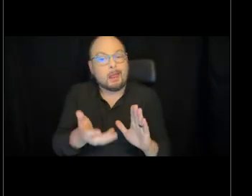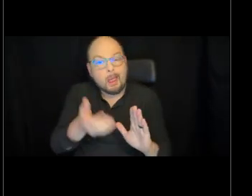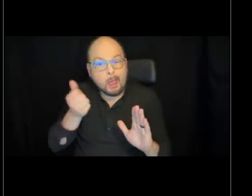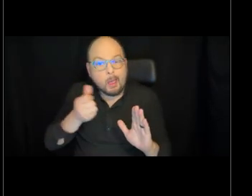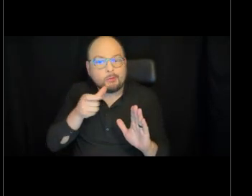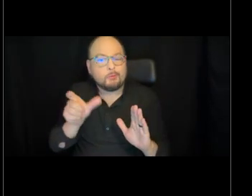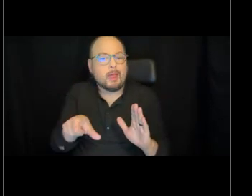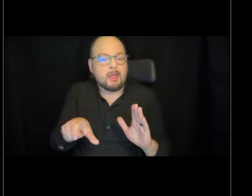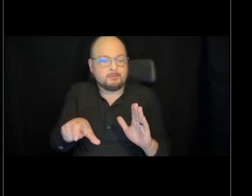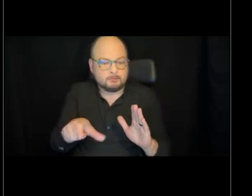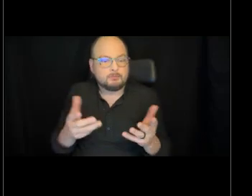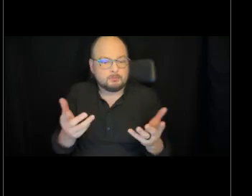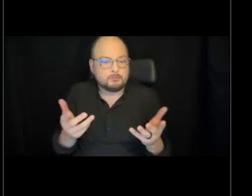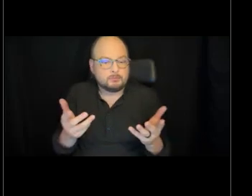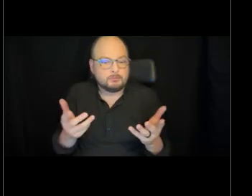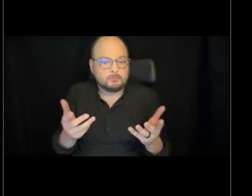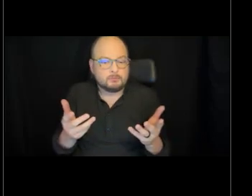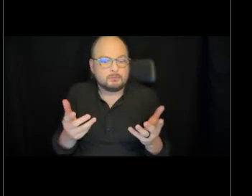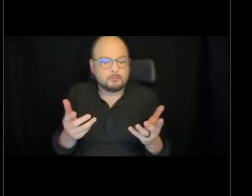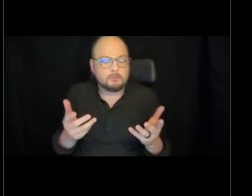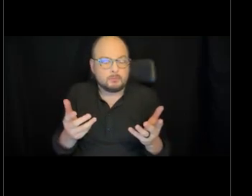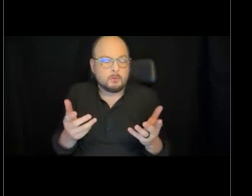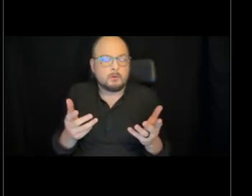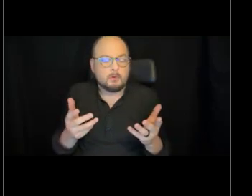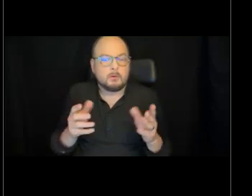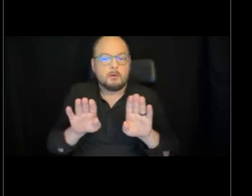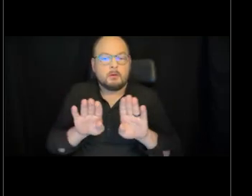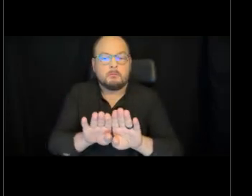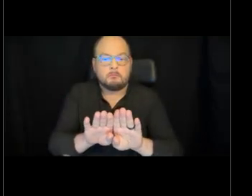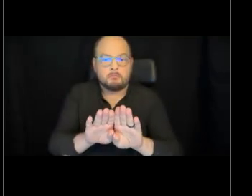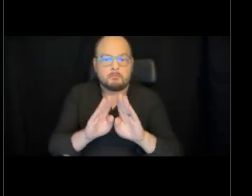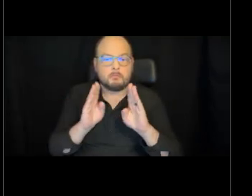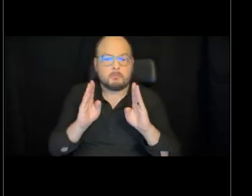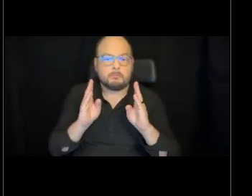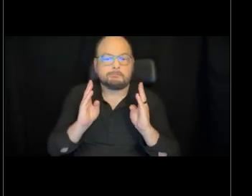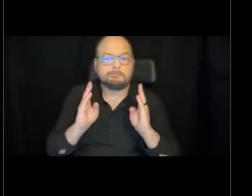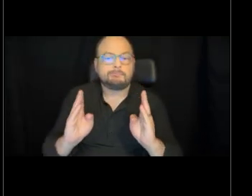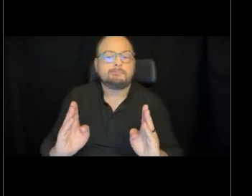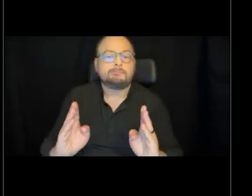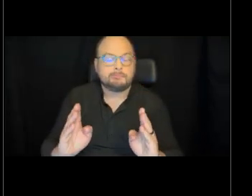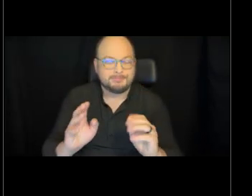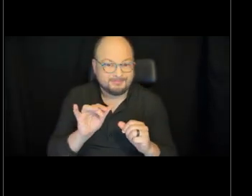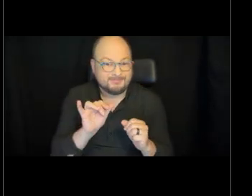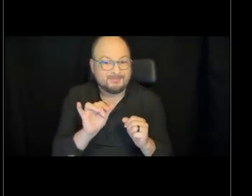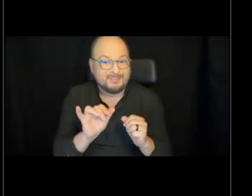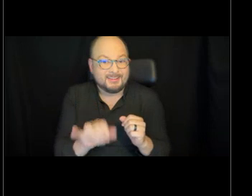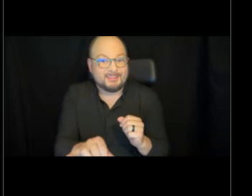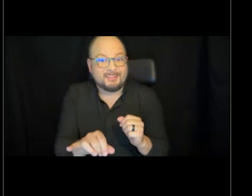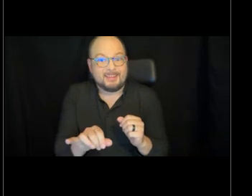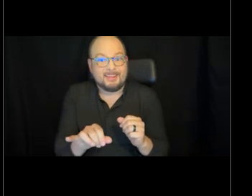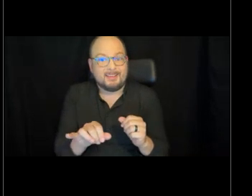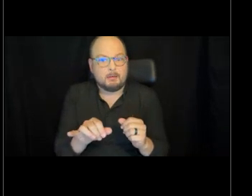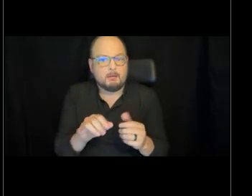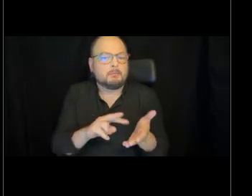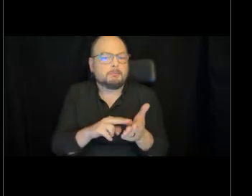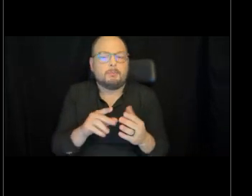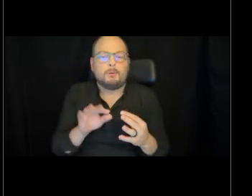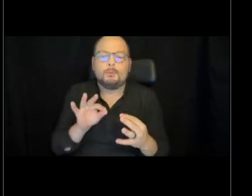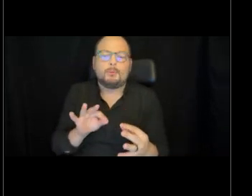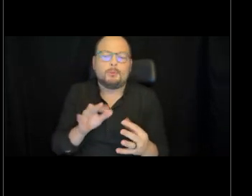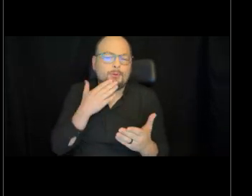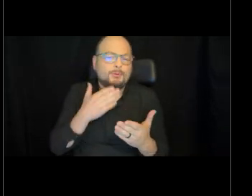The use of swinging retractable cabinet door hardware provides another excellent